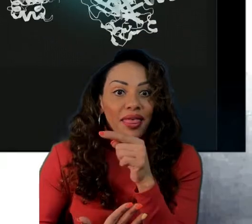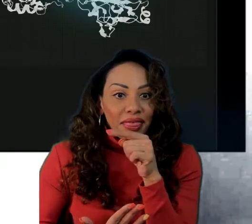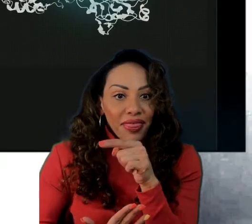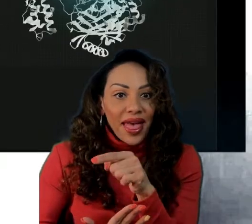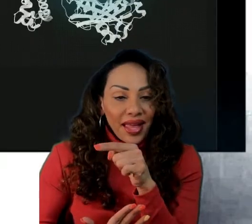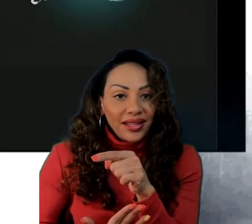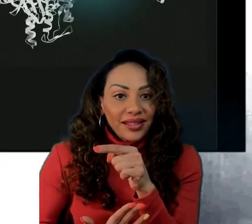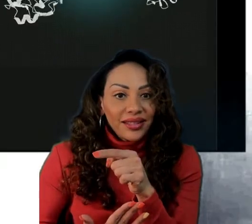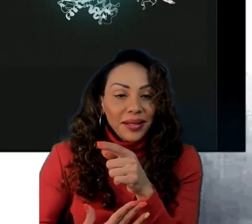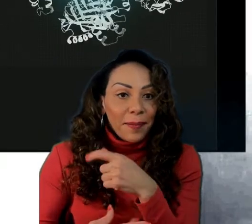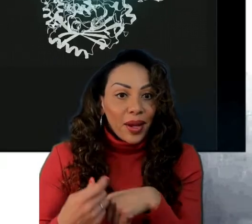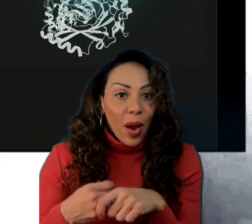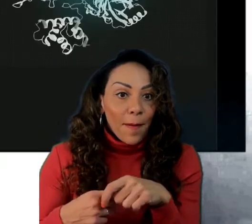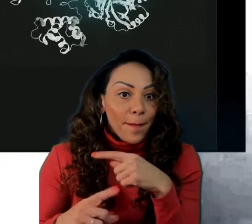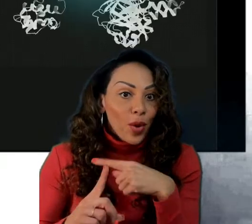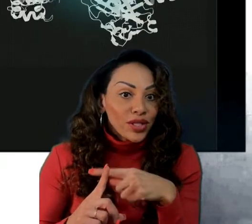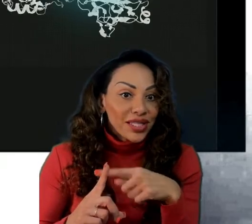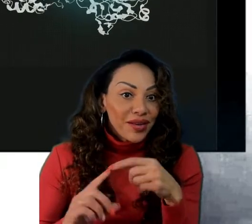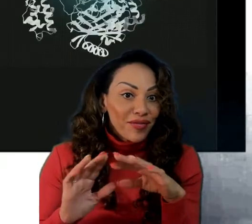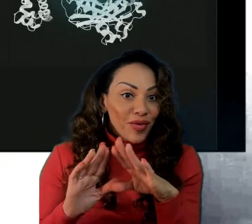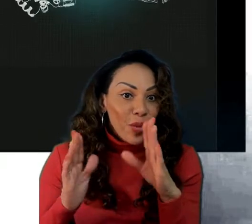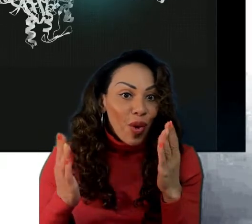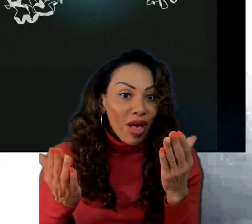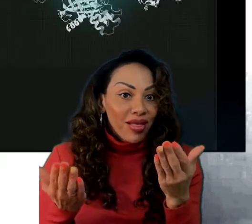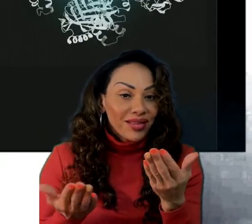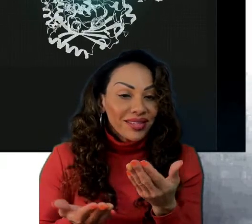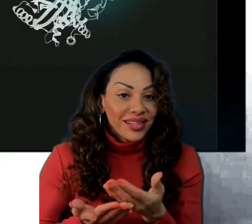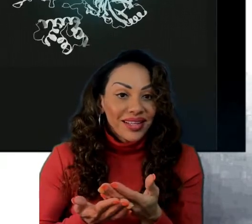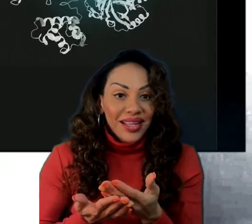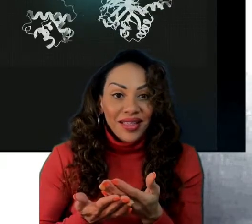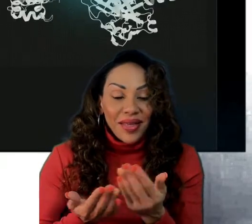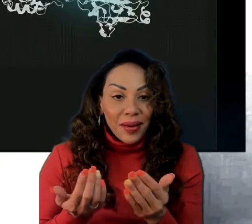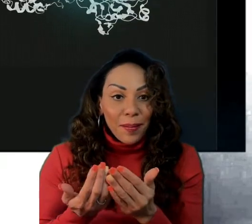around and appear in different situations.